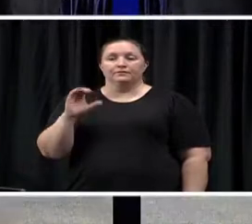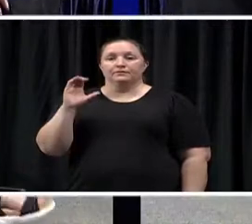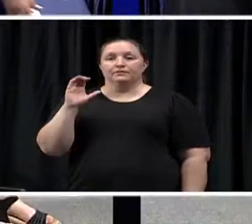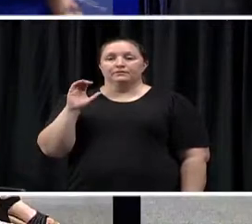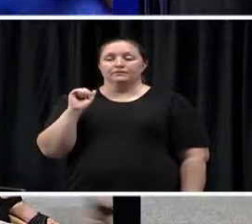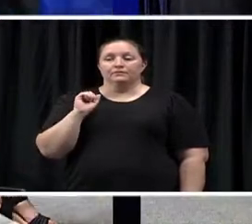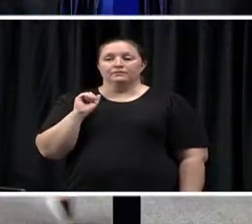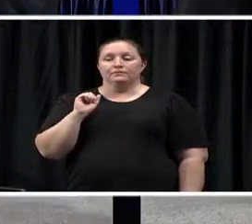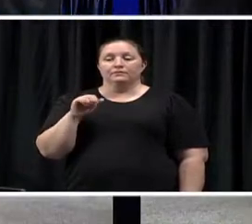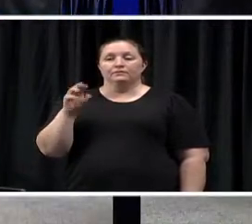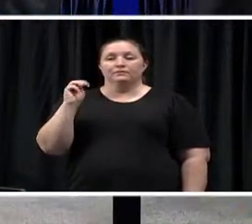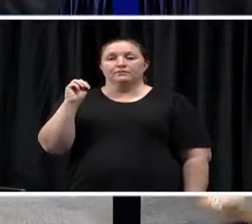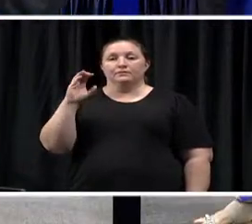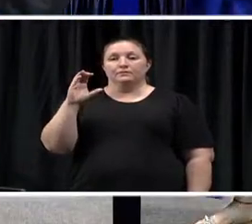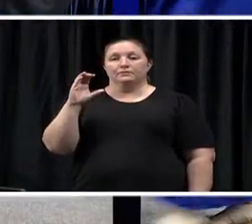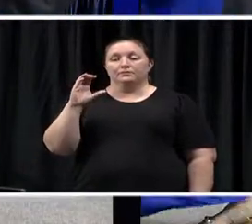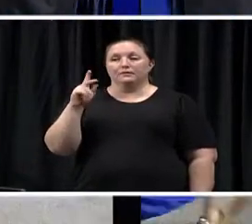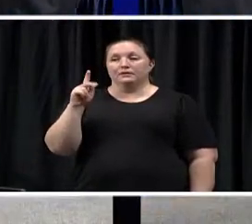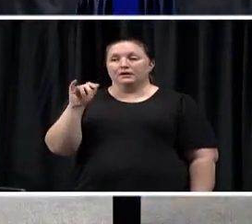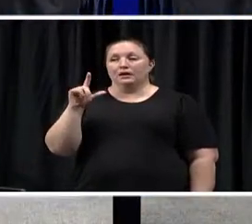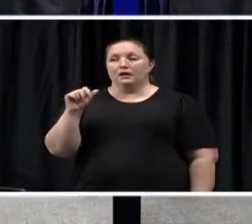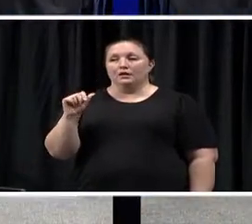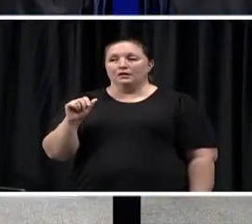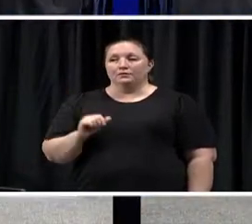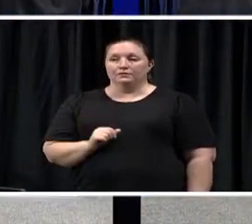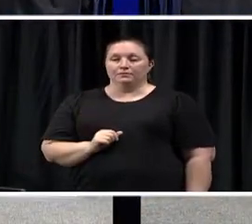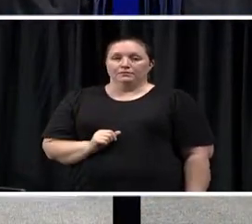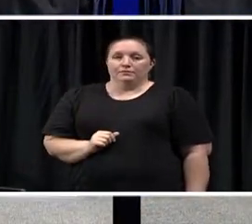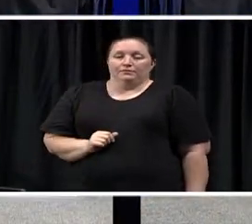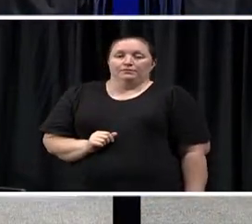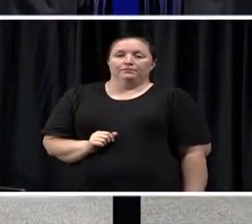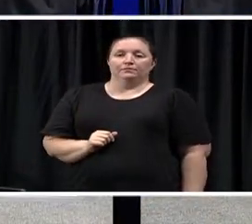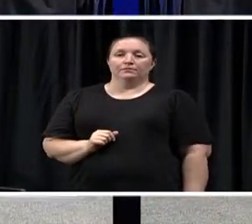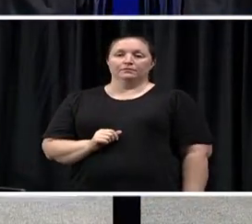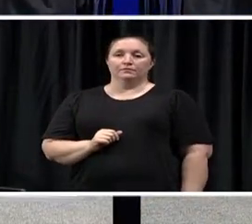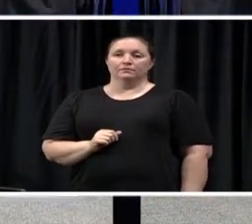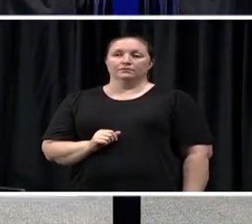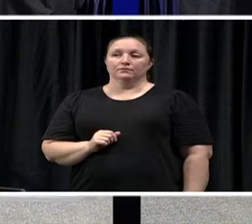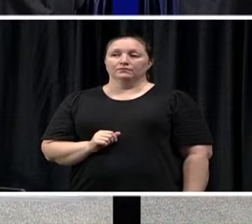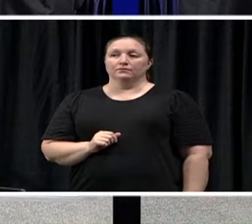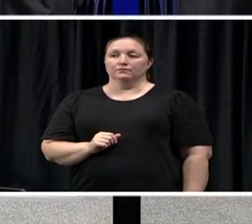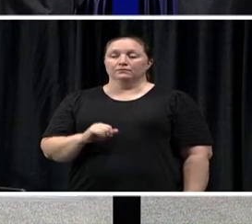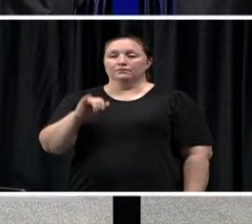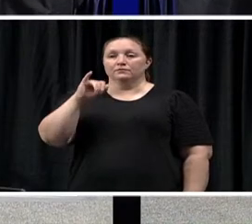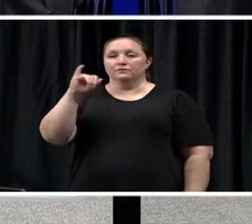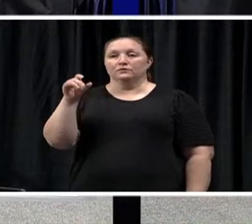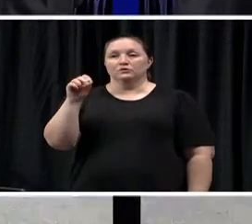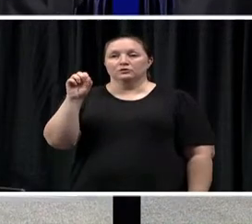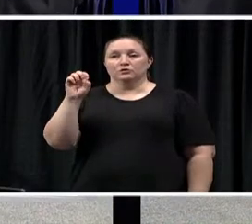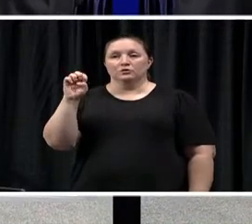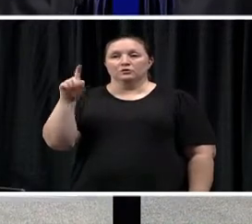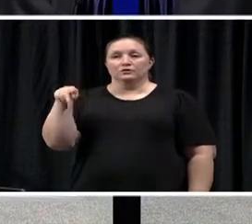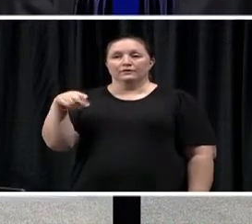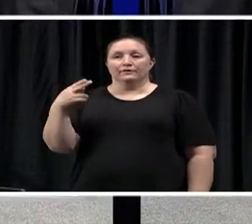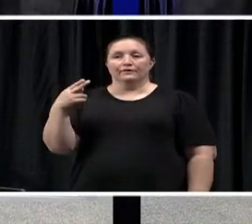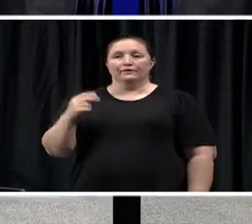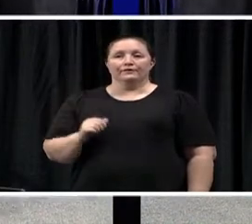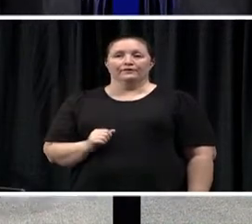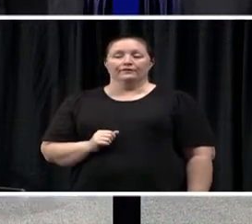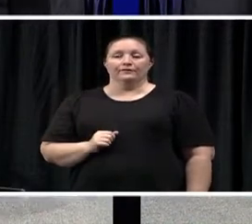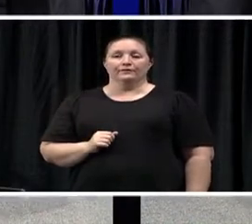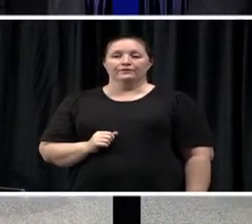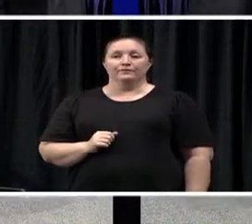Rott. Michaela Charisse Nichelle Roberts. Joseph Daniel Reed.